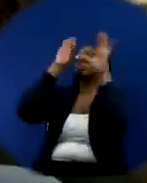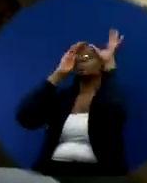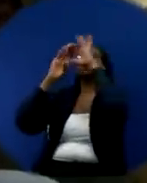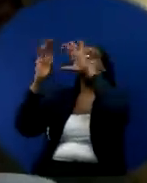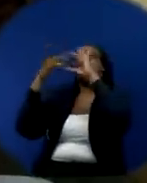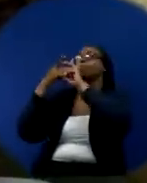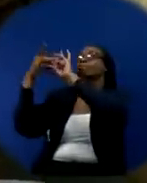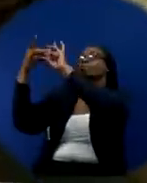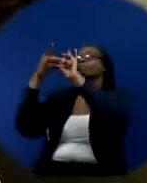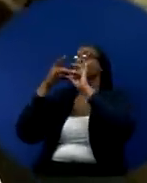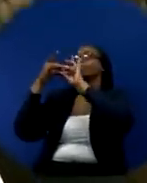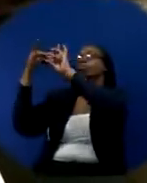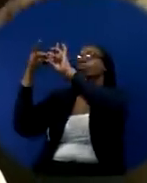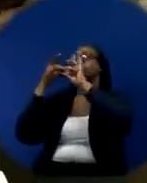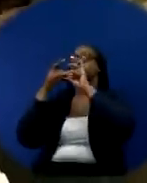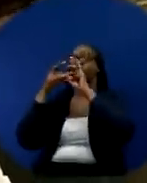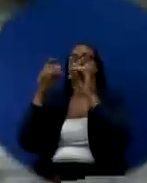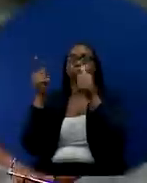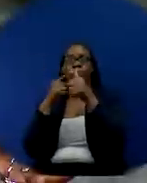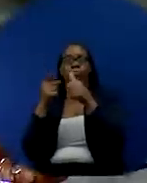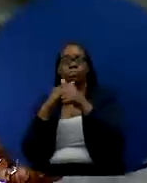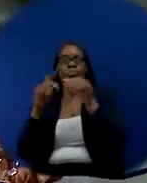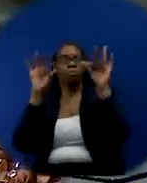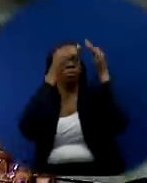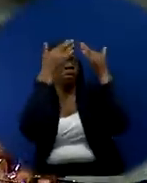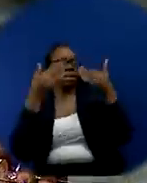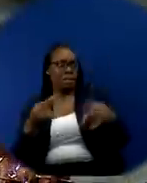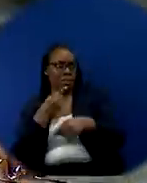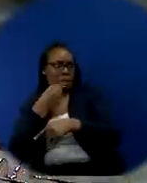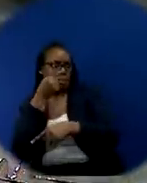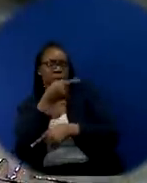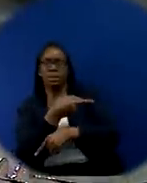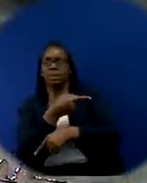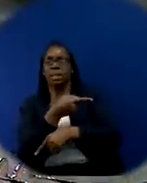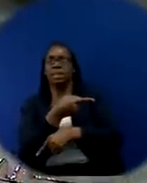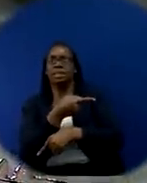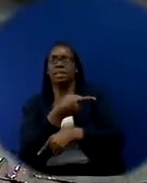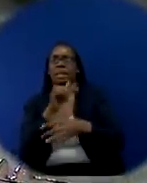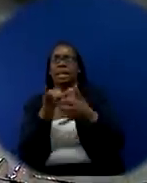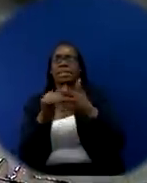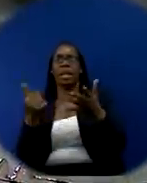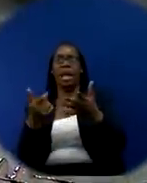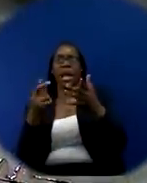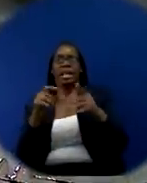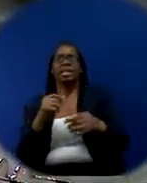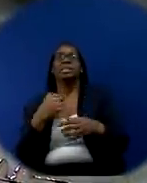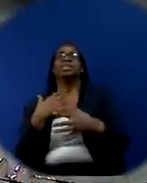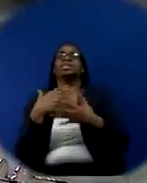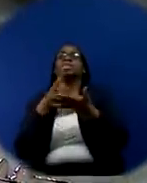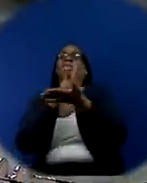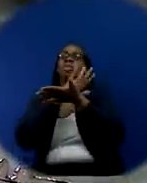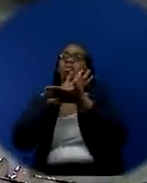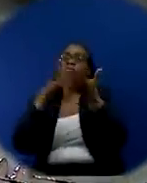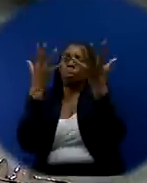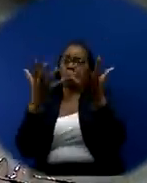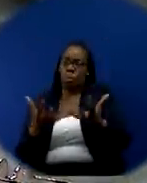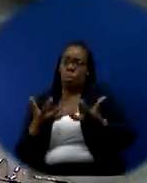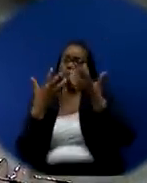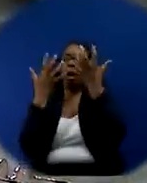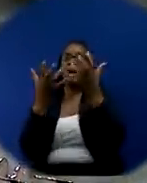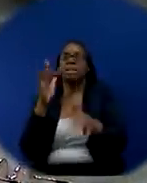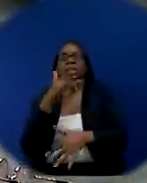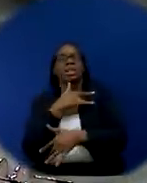Is there anybody in here who ever read the Bible? The Bible says that he will give you the desires of your heart if